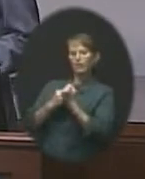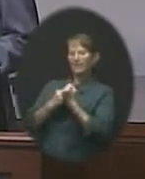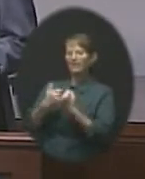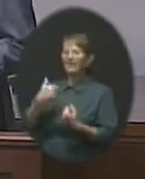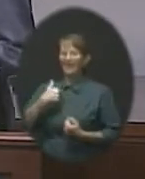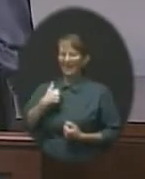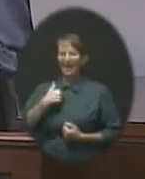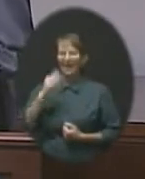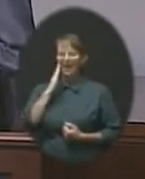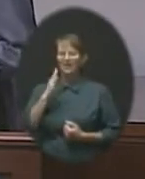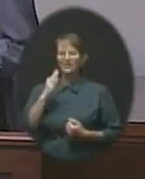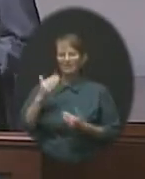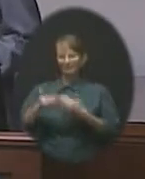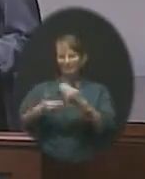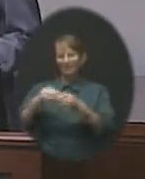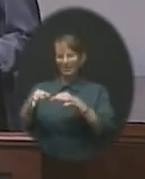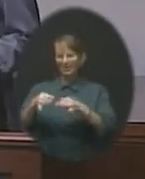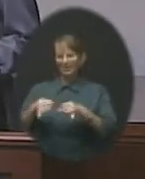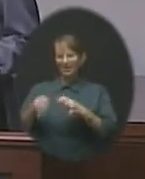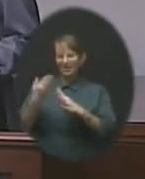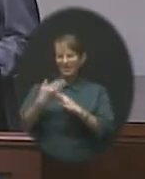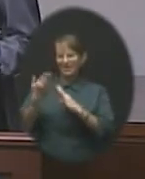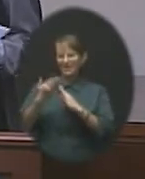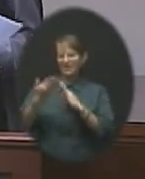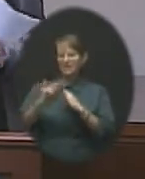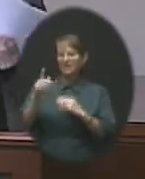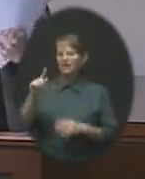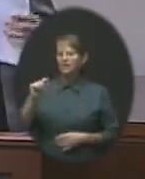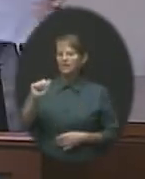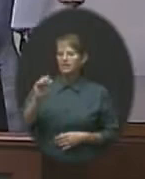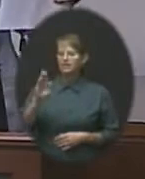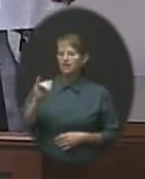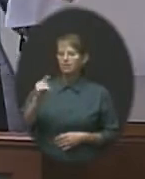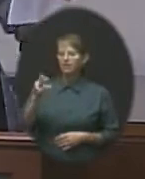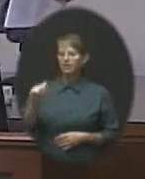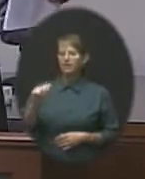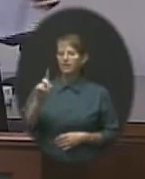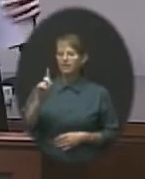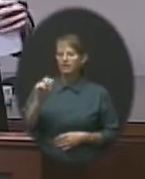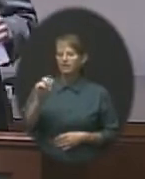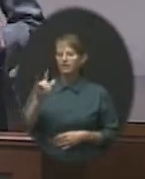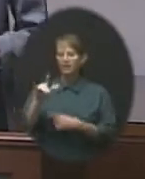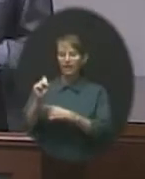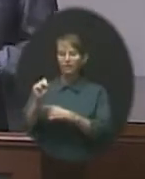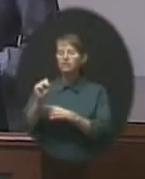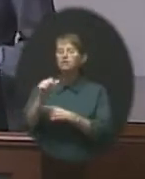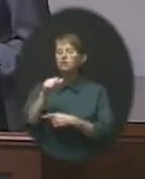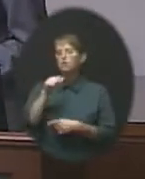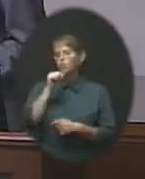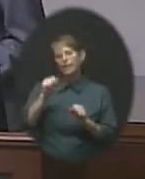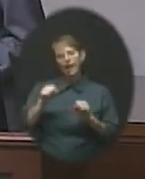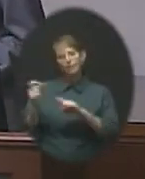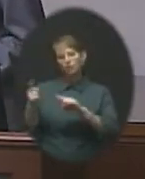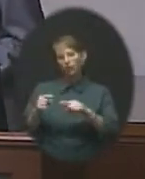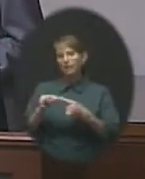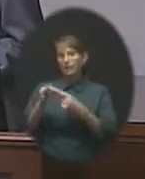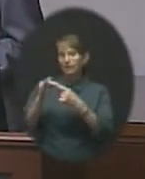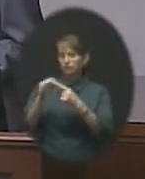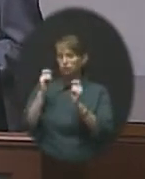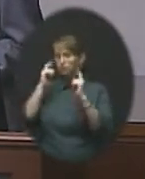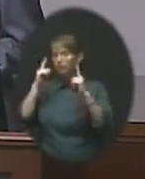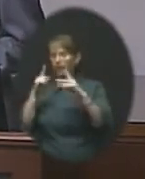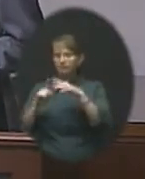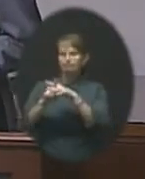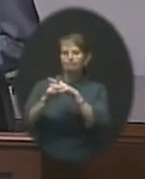slides. Tabitha Davis was not able to be here this evening unless she pops in, surprisingly, but she wasn't able to be here